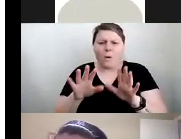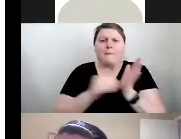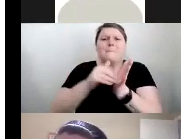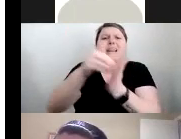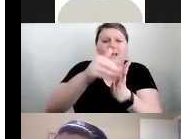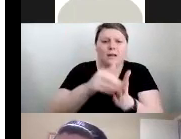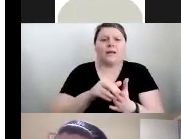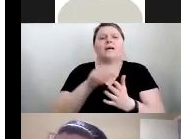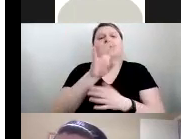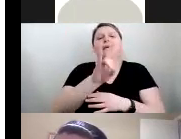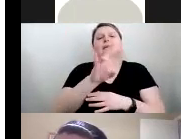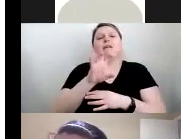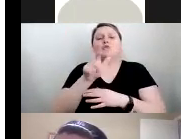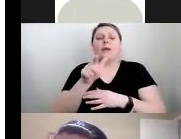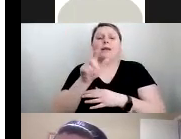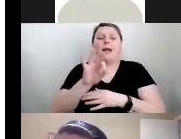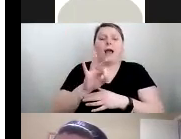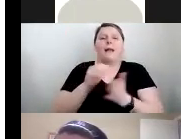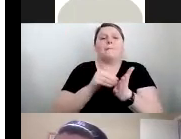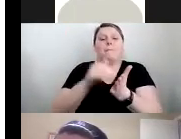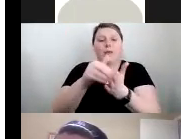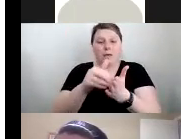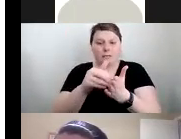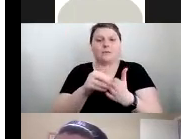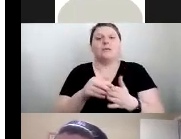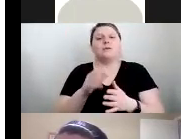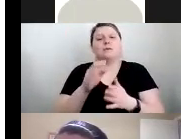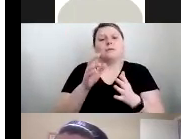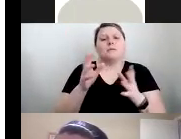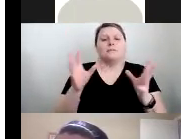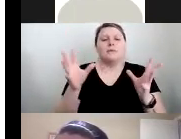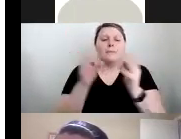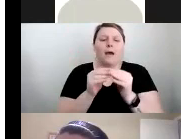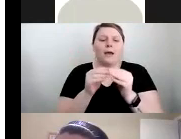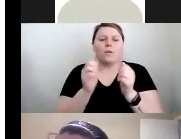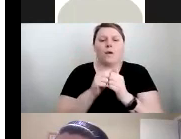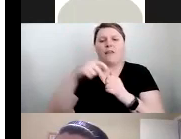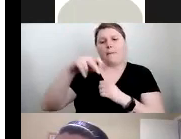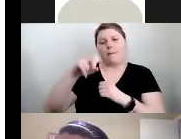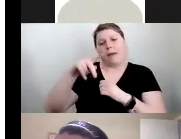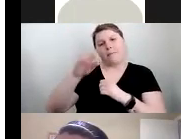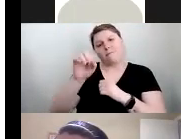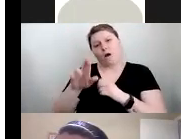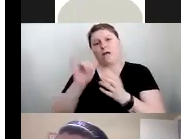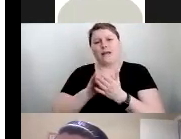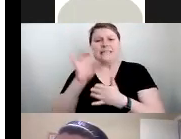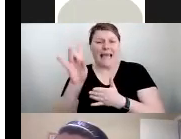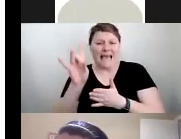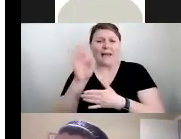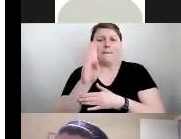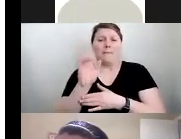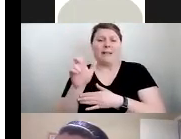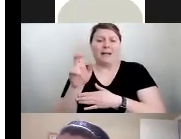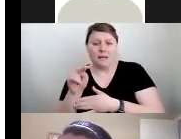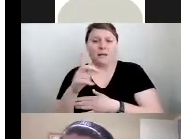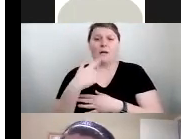budget compared with PEPFAR, which is about $8 billion. So the US does a lot of good work overseas. We don't always